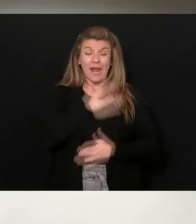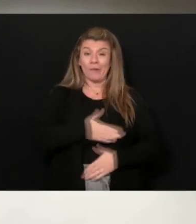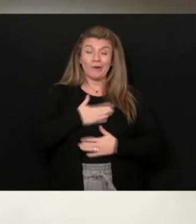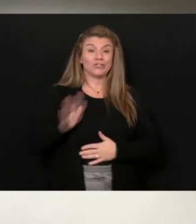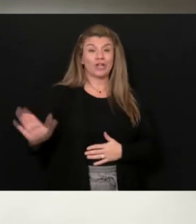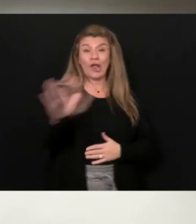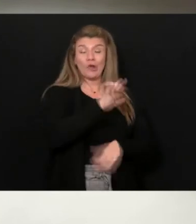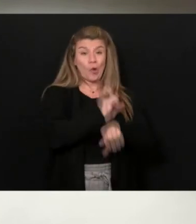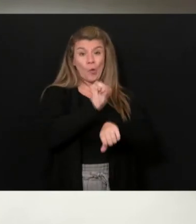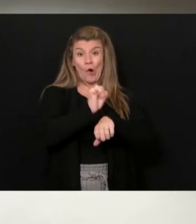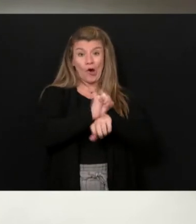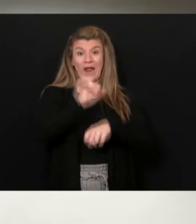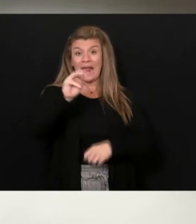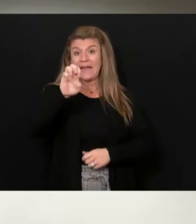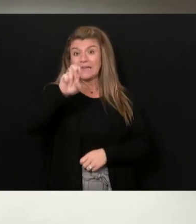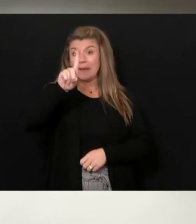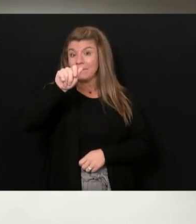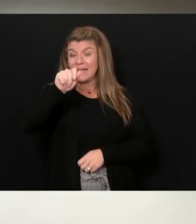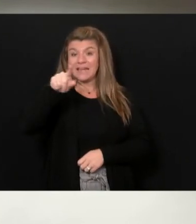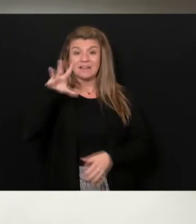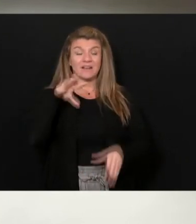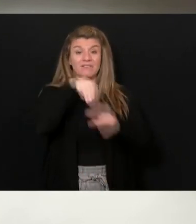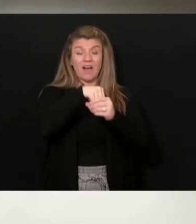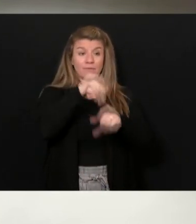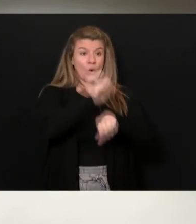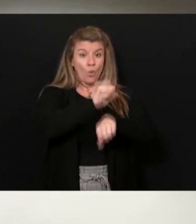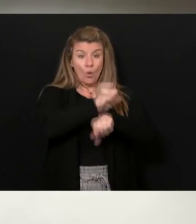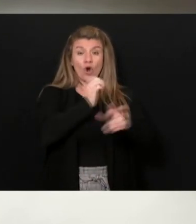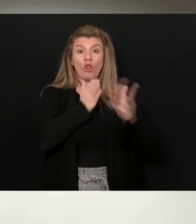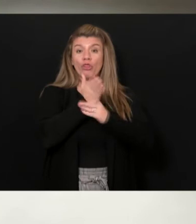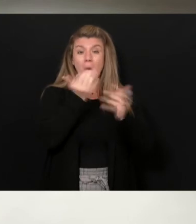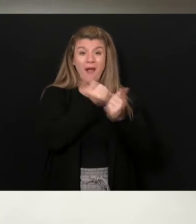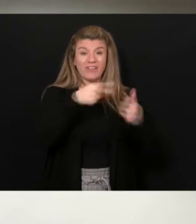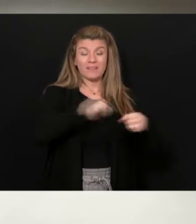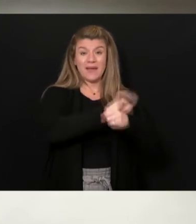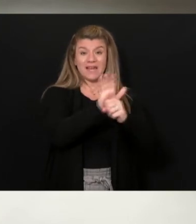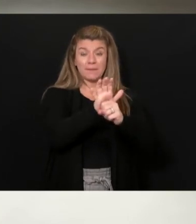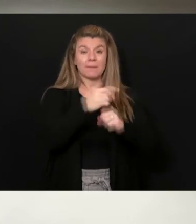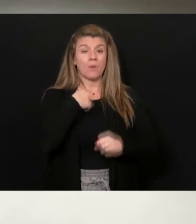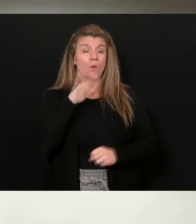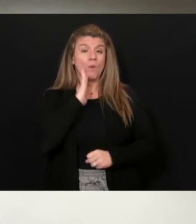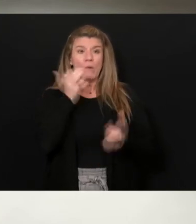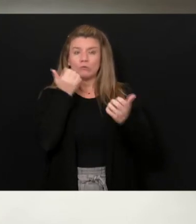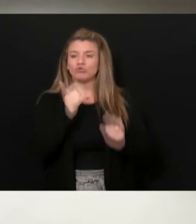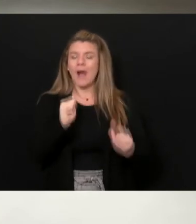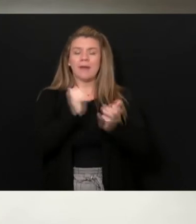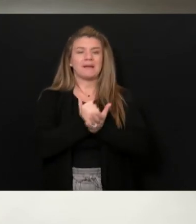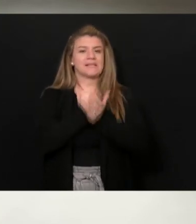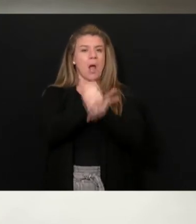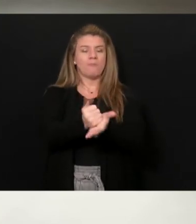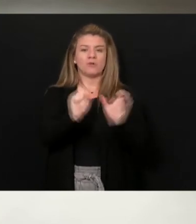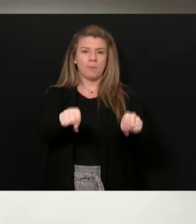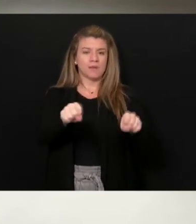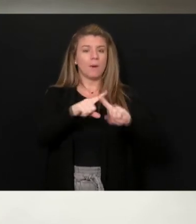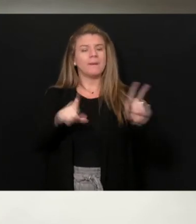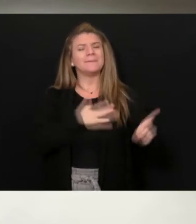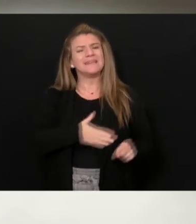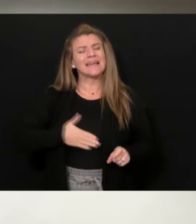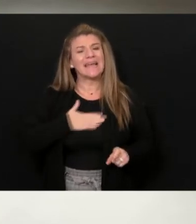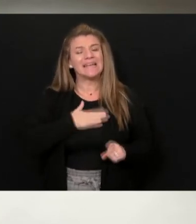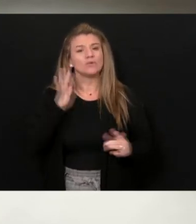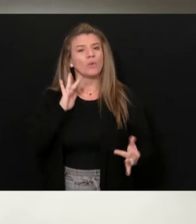from the media have done in working with us throughout this pandemic, and we will try to be as helpful to you as possible. But please reach out